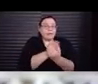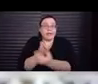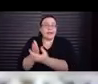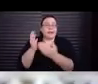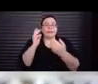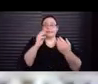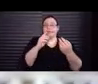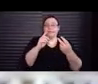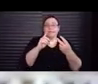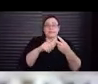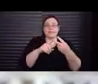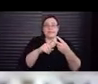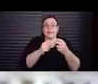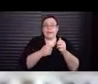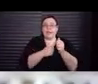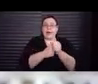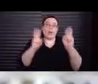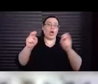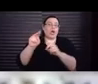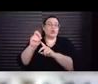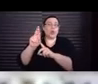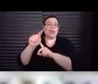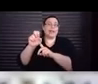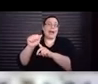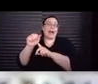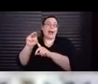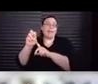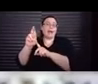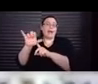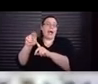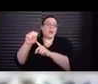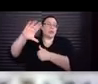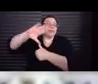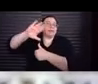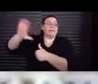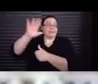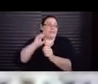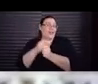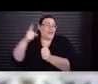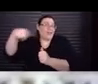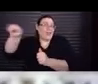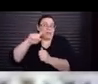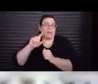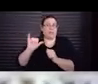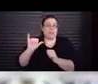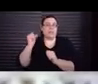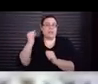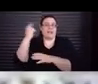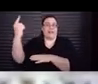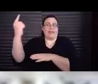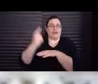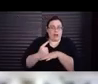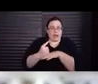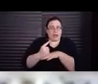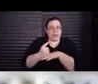know, Norteamericanos que llegaron a cierta ciudad. And so I'm like, okay, if they arrived there, maybe they were